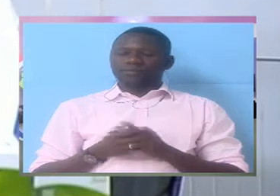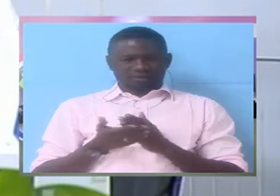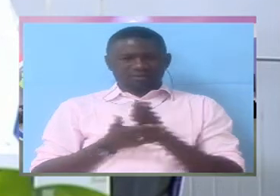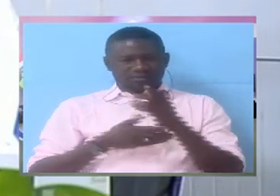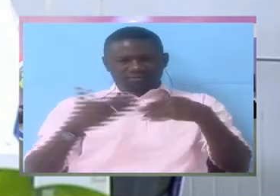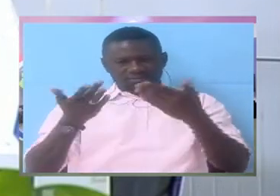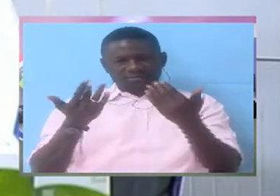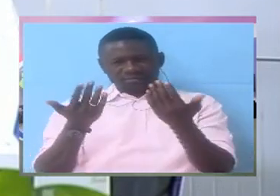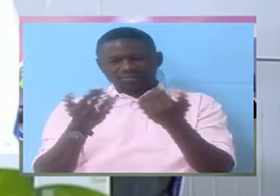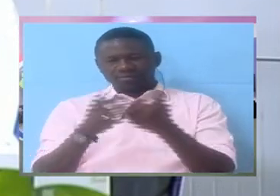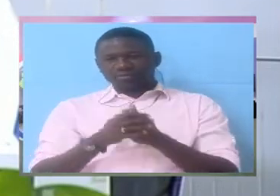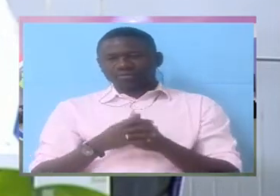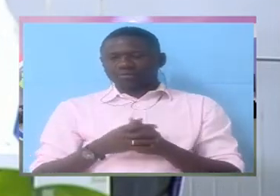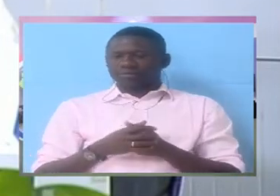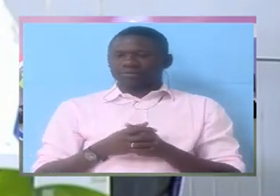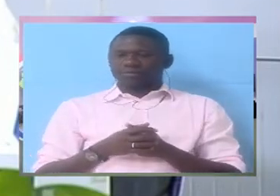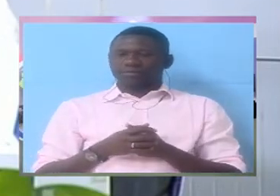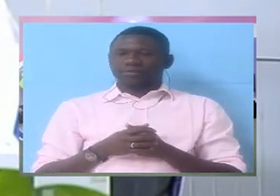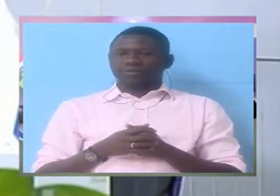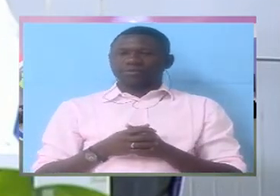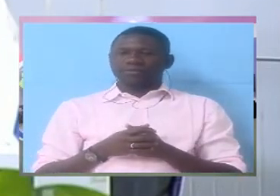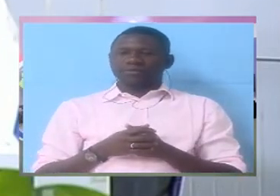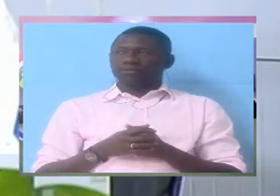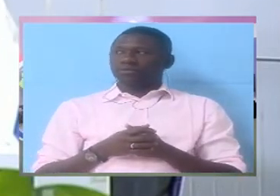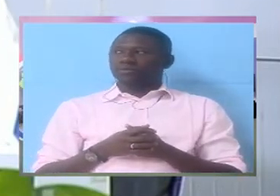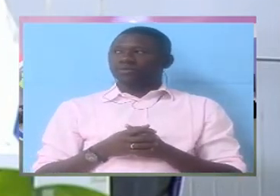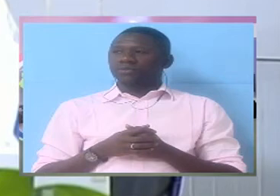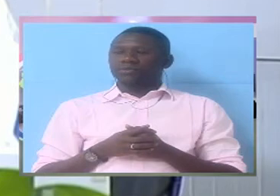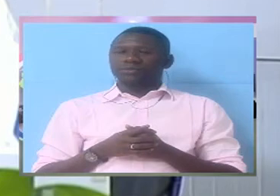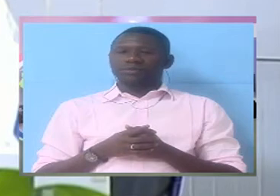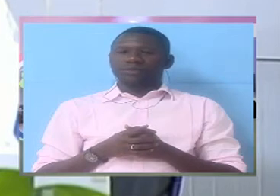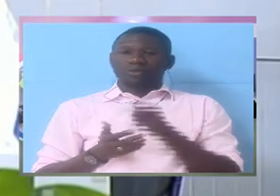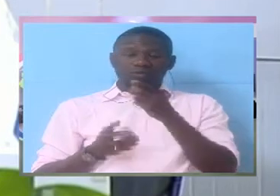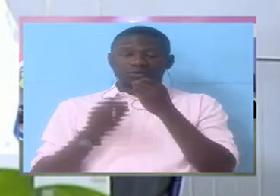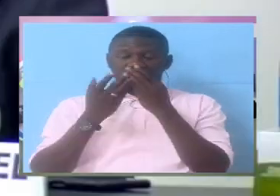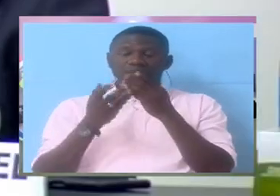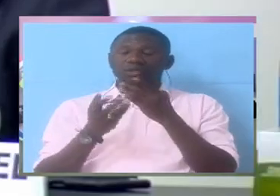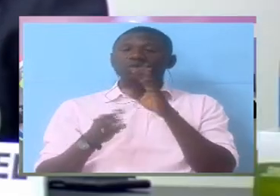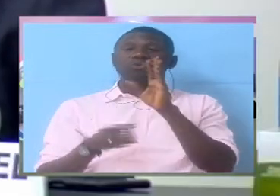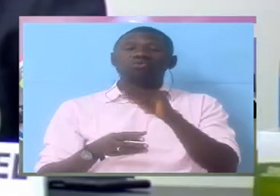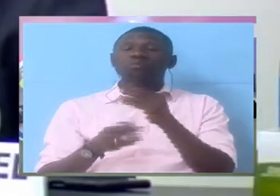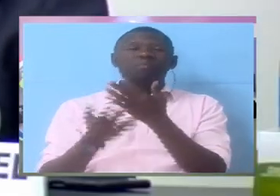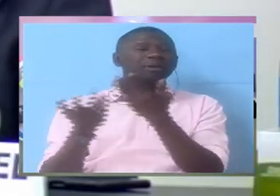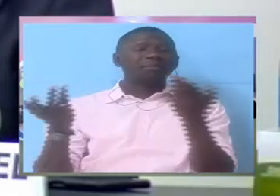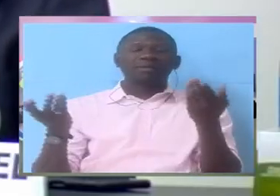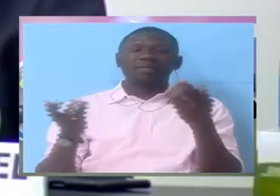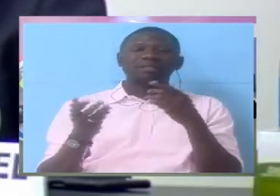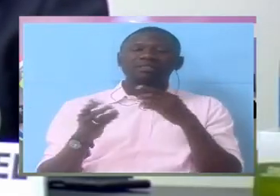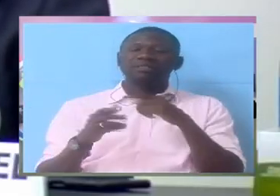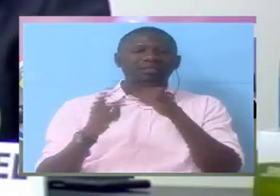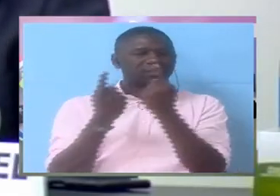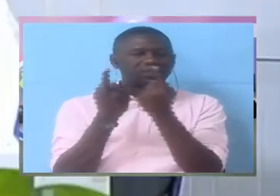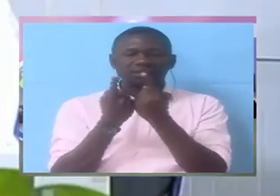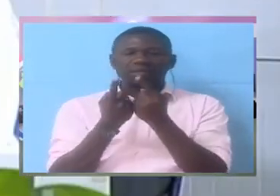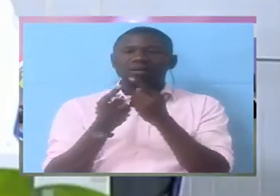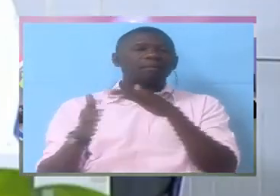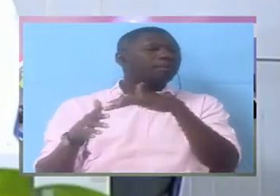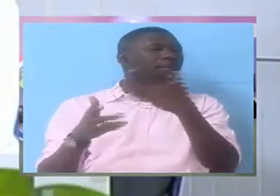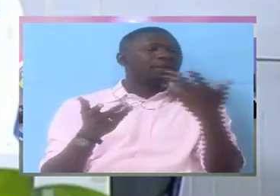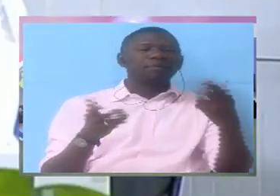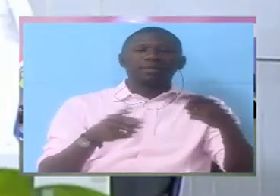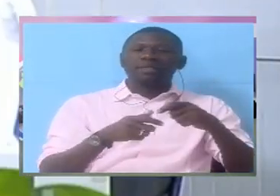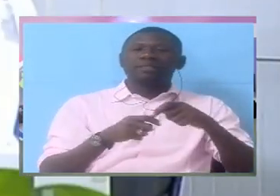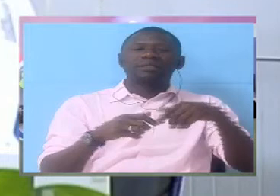Proceed. Yeah. So you said you dealt with a lot of issues and lots of units reported to you. Yeah,